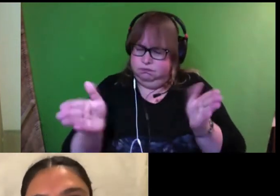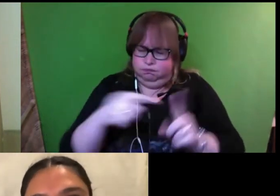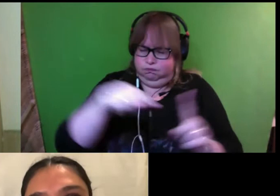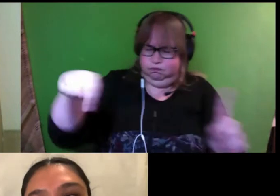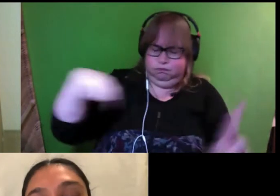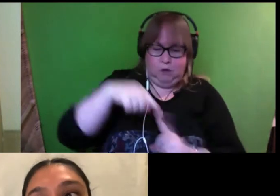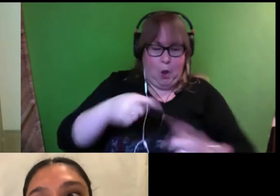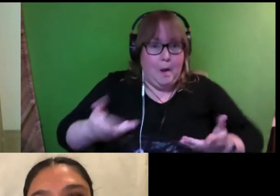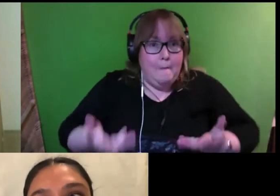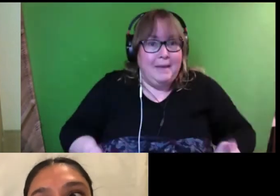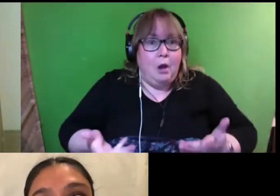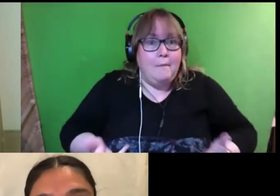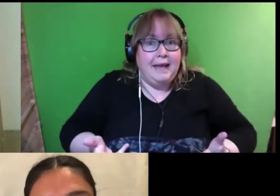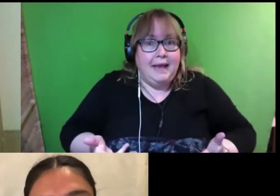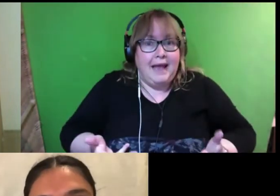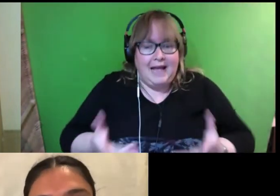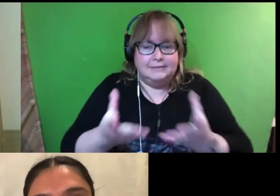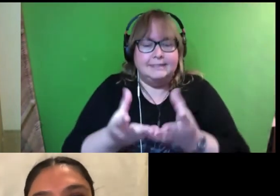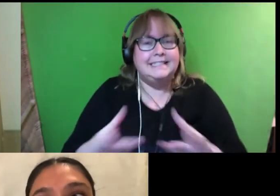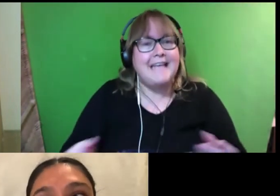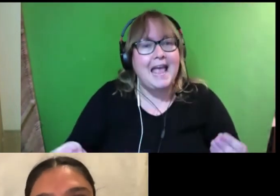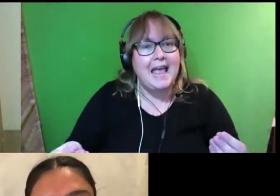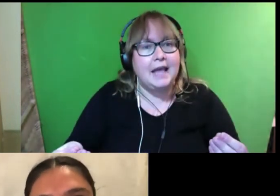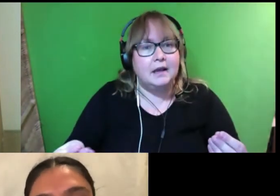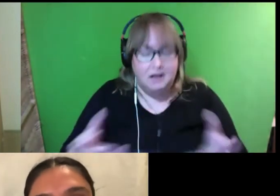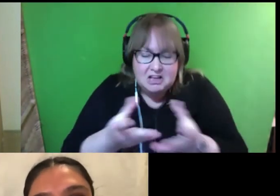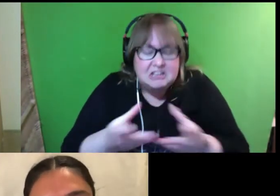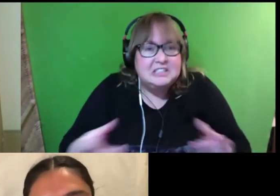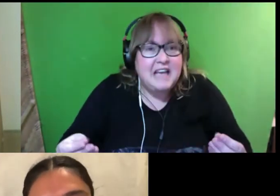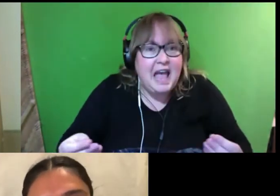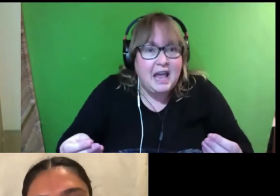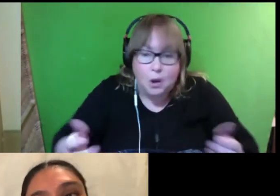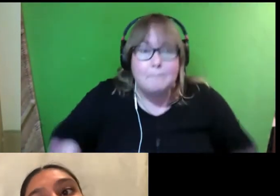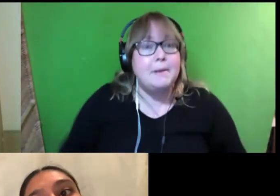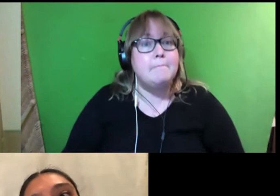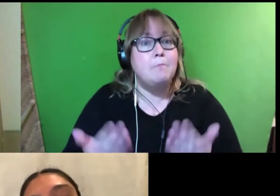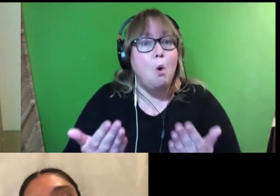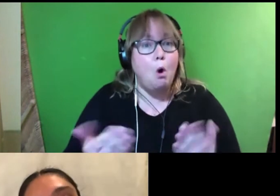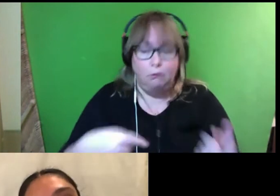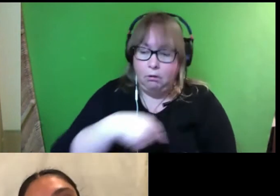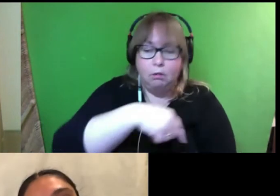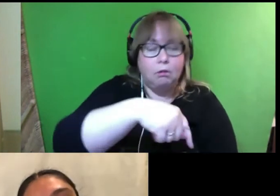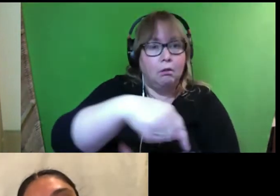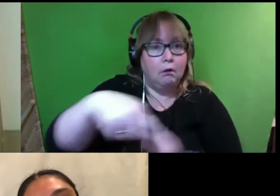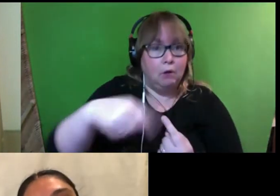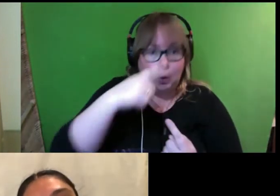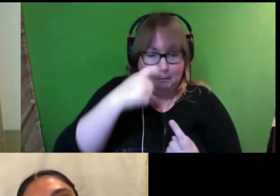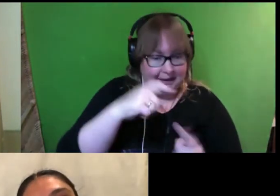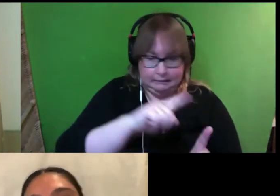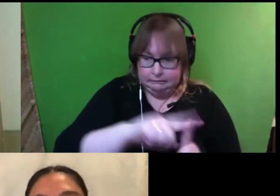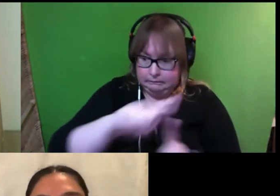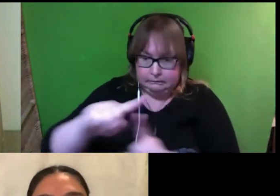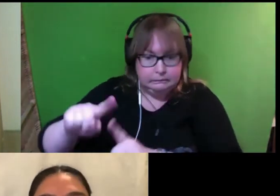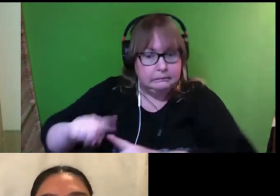becoming, between becoming and decaying, between decaying and being born. And